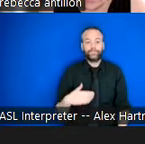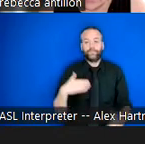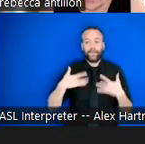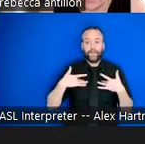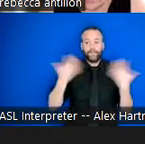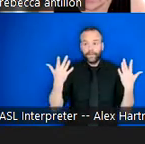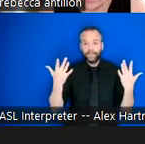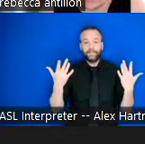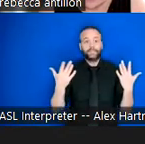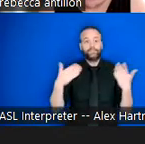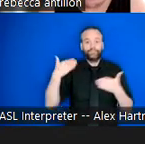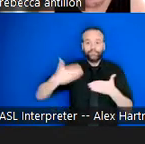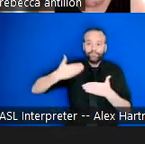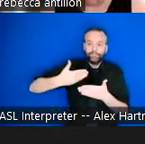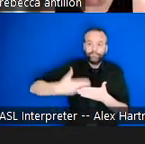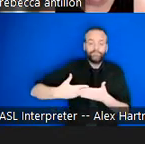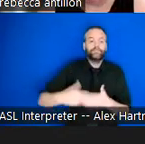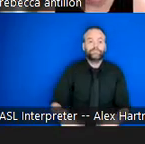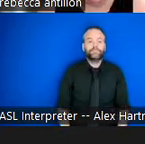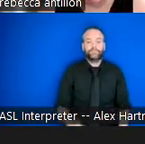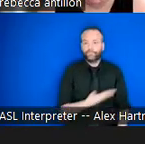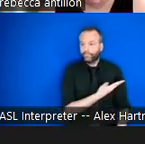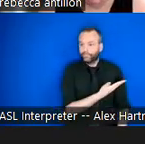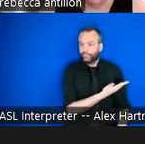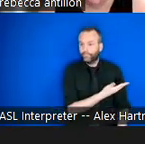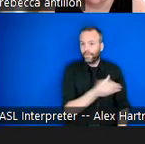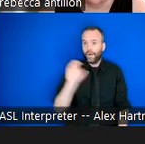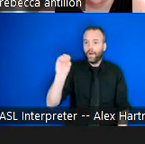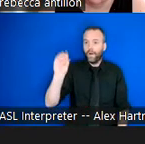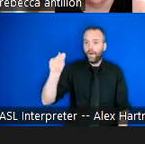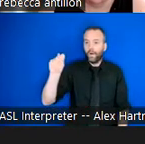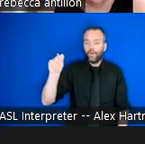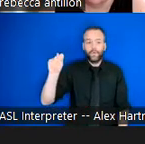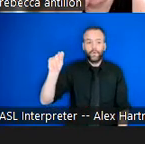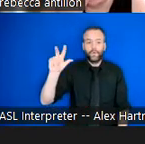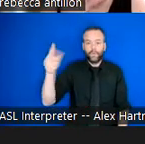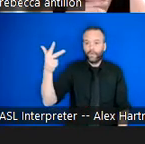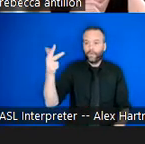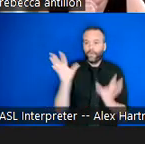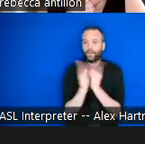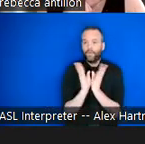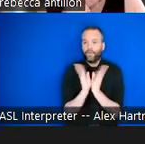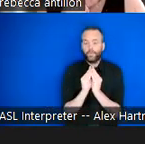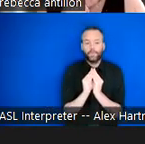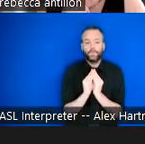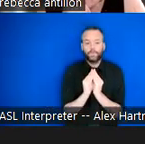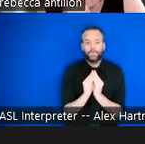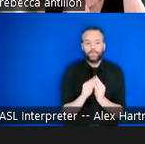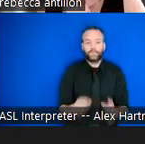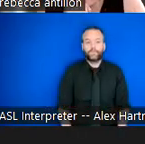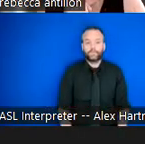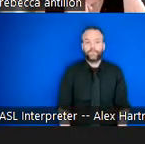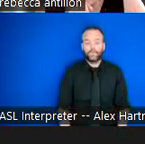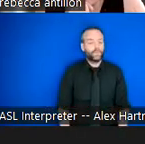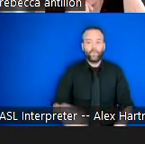of. Save the date. We are so excited to announce our 3rd annual Suicide Prevention Conference. This is the one time of the year that our